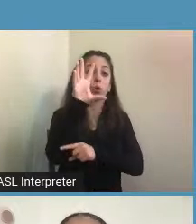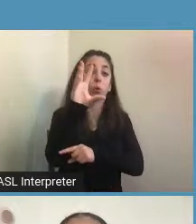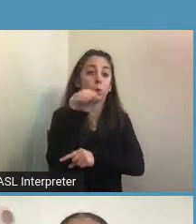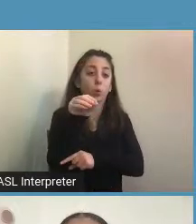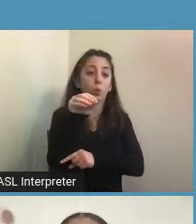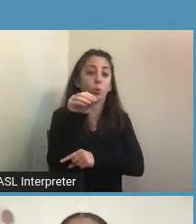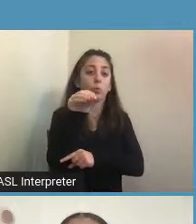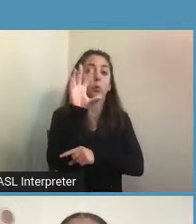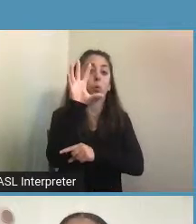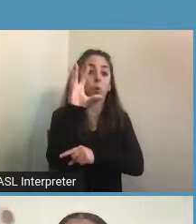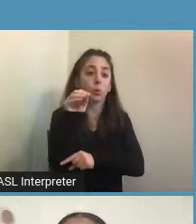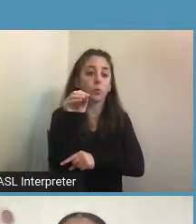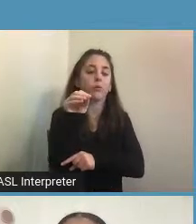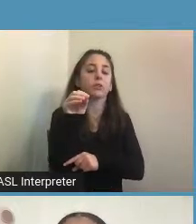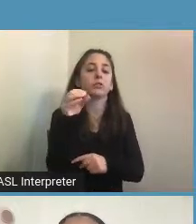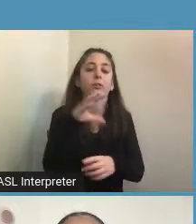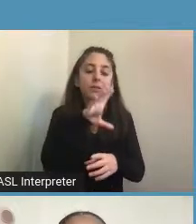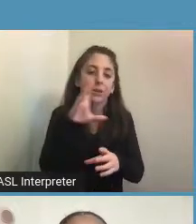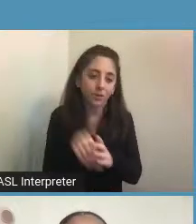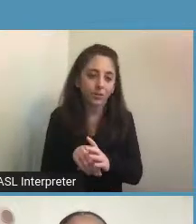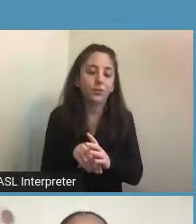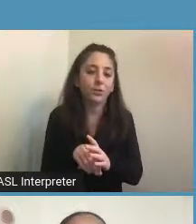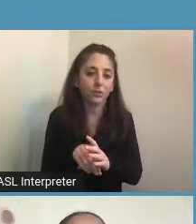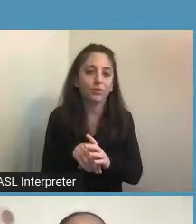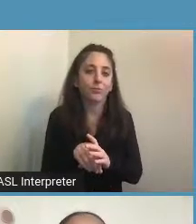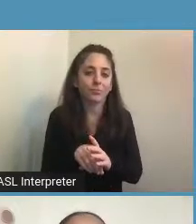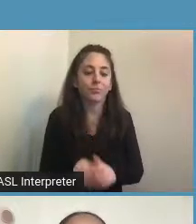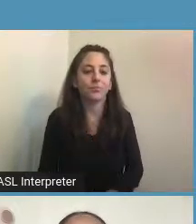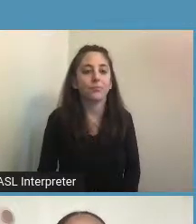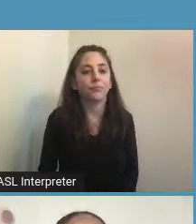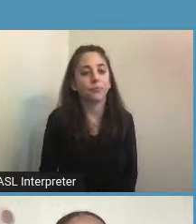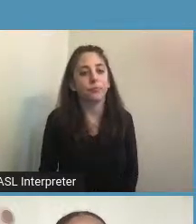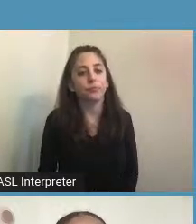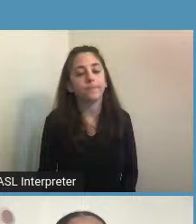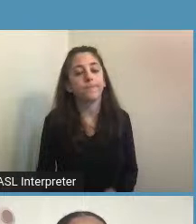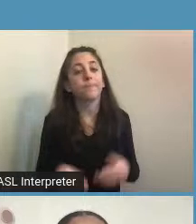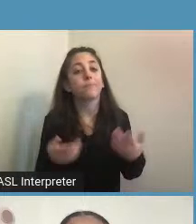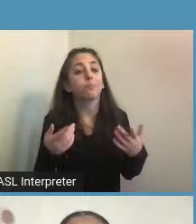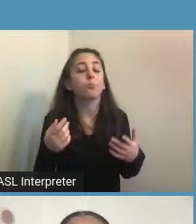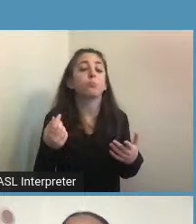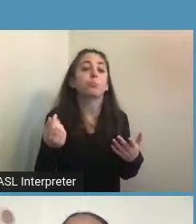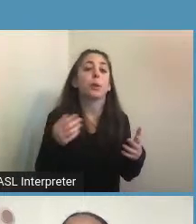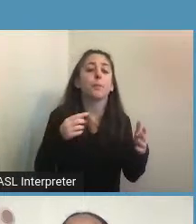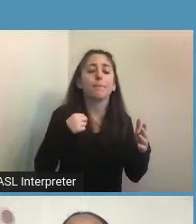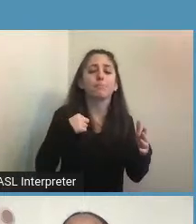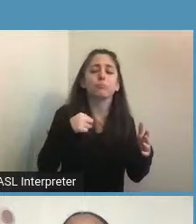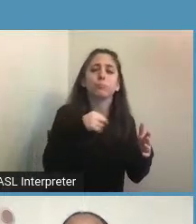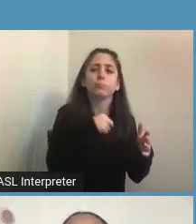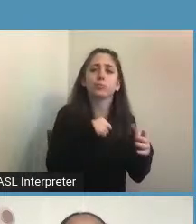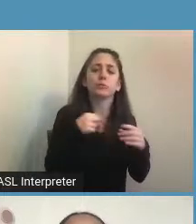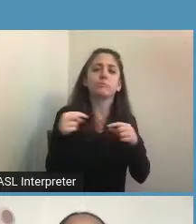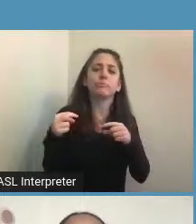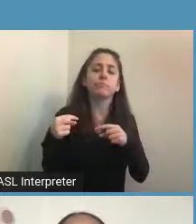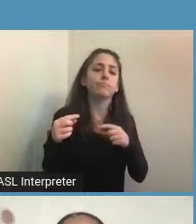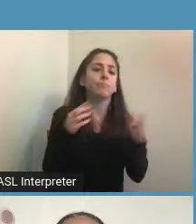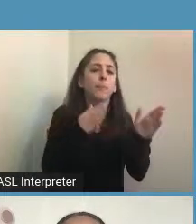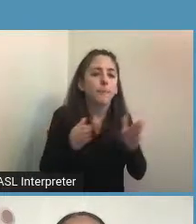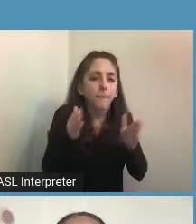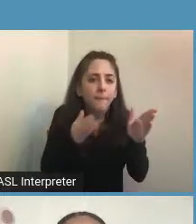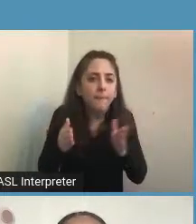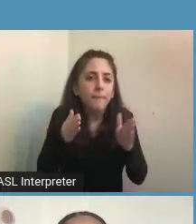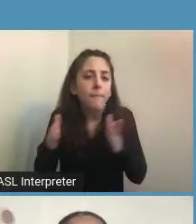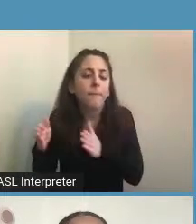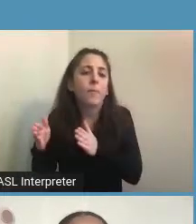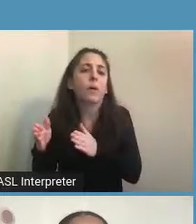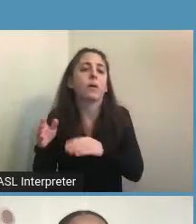I've noticed in my experience that while we do a lot of planning with our colleagues and we, work together to make these